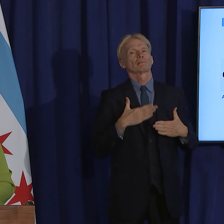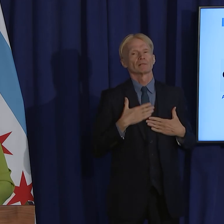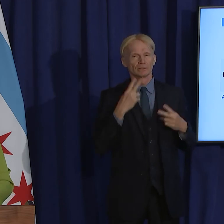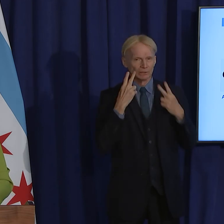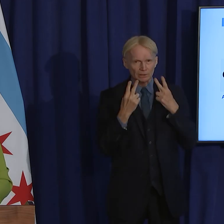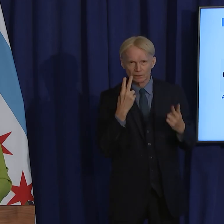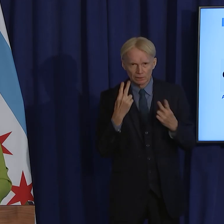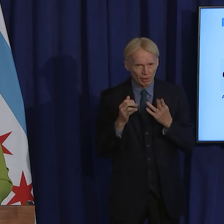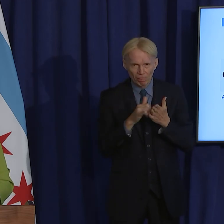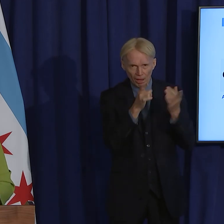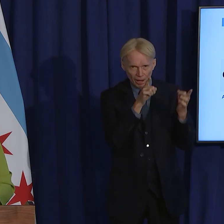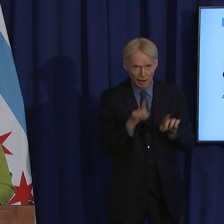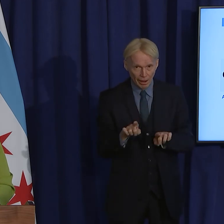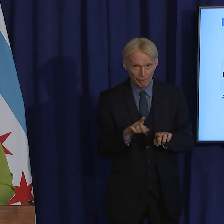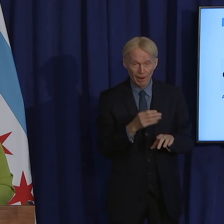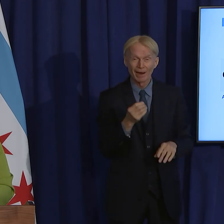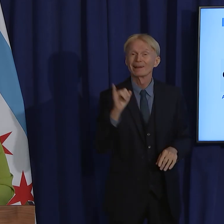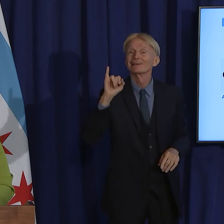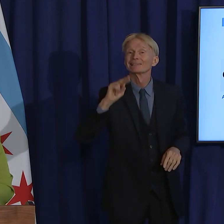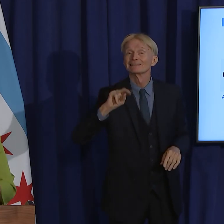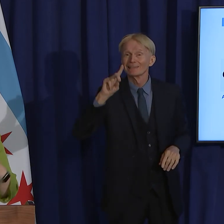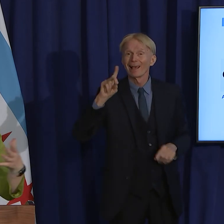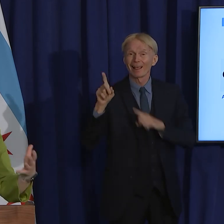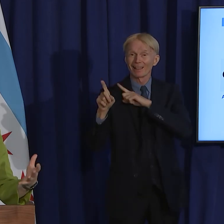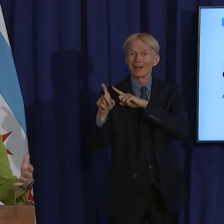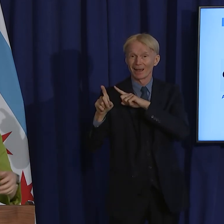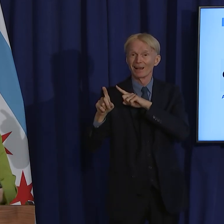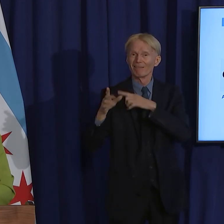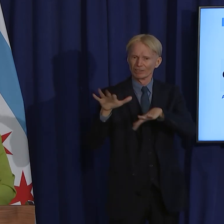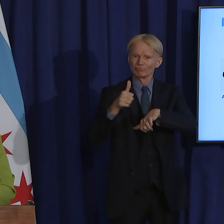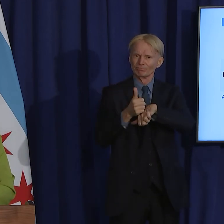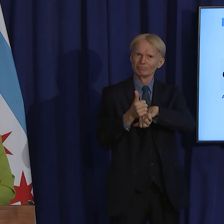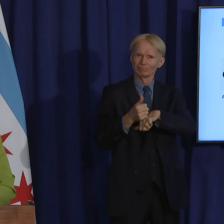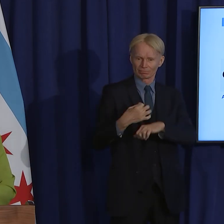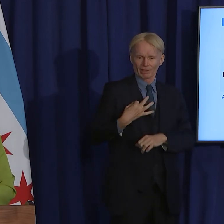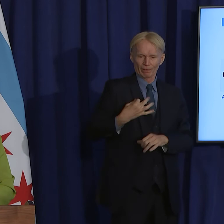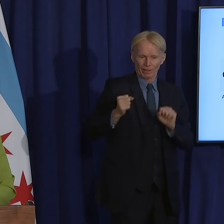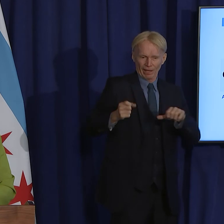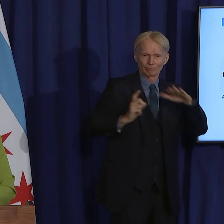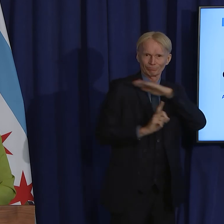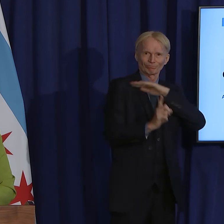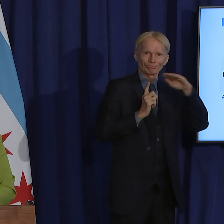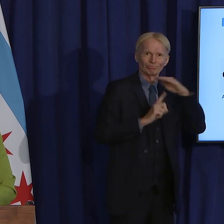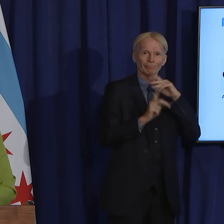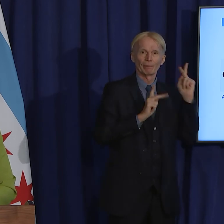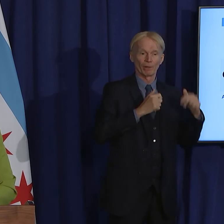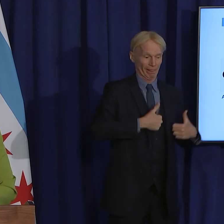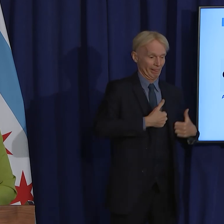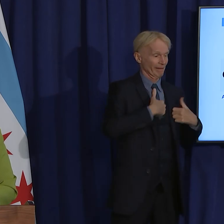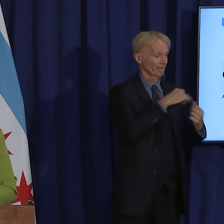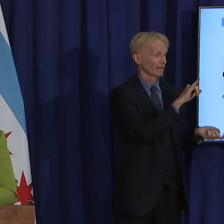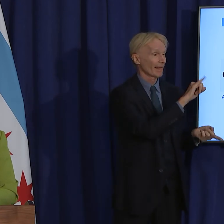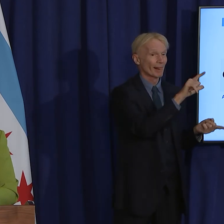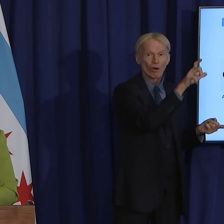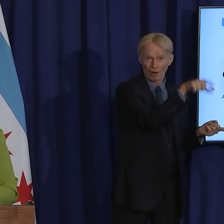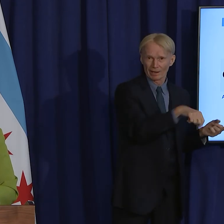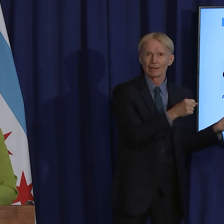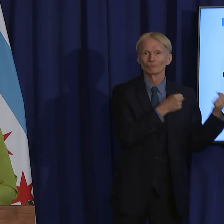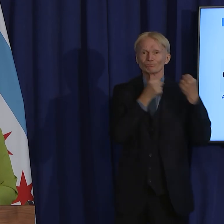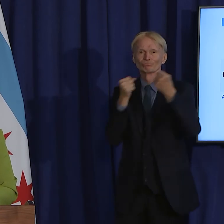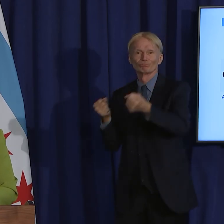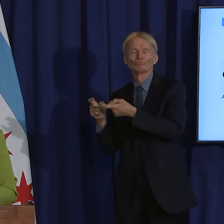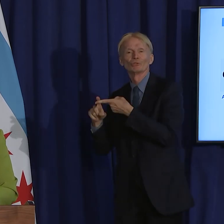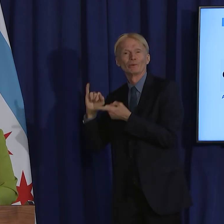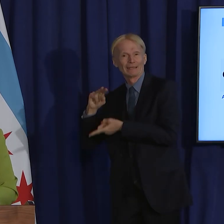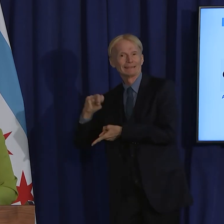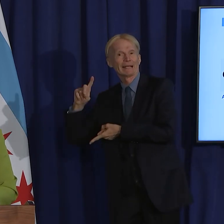I also want to thank Indiana, actually, who opened vaccine eligibility for Illinois residents because similar to downstate